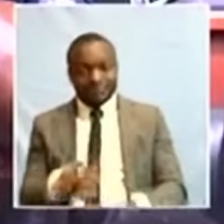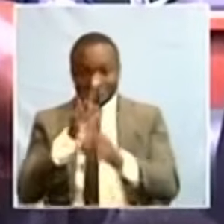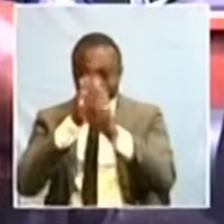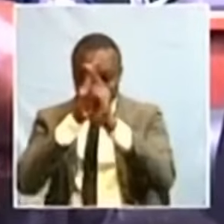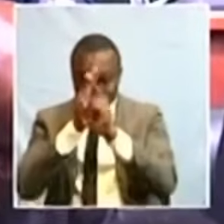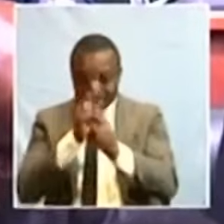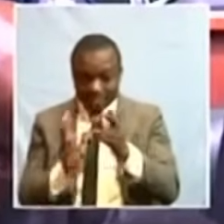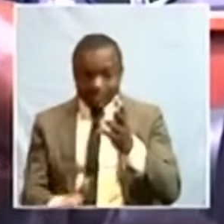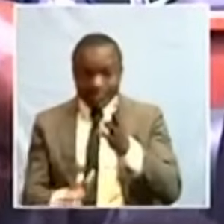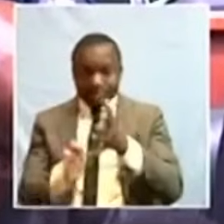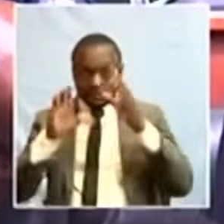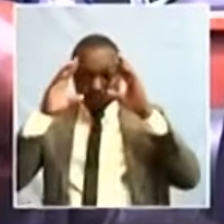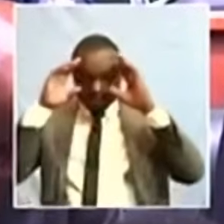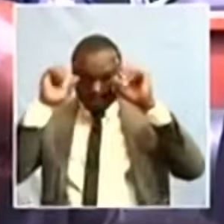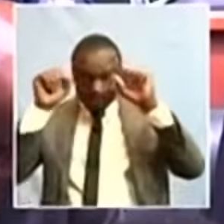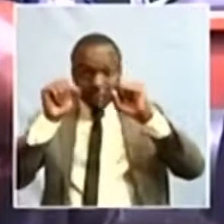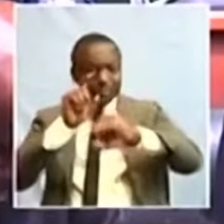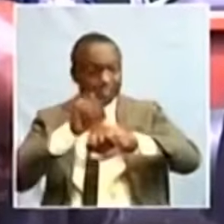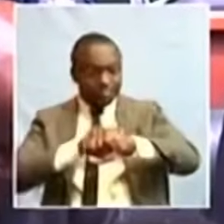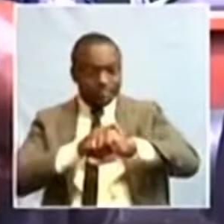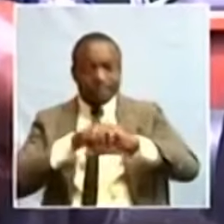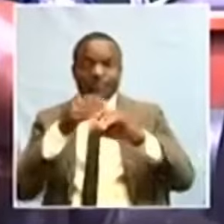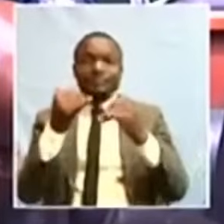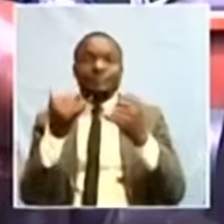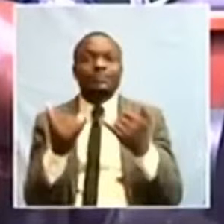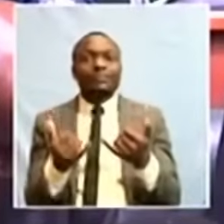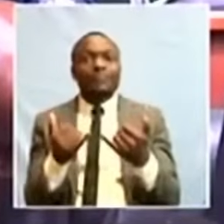Vice President, during this time when